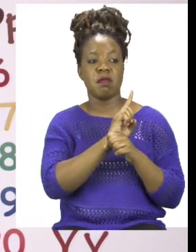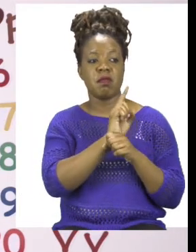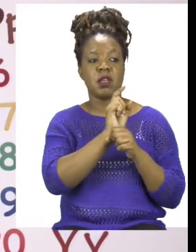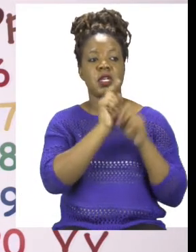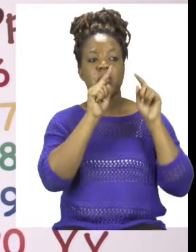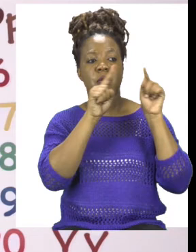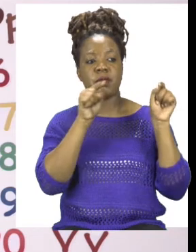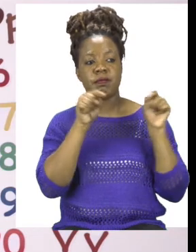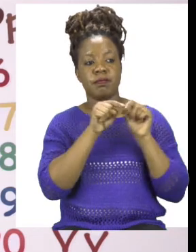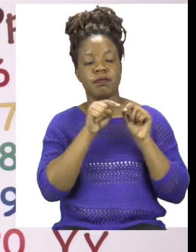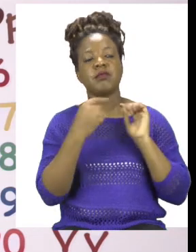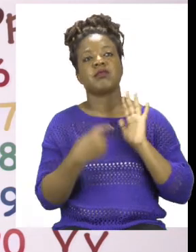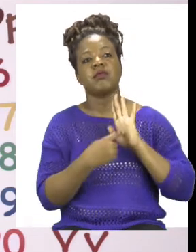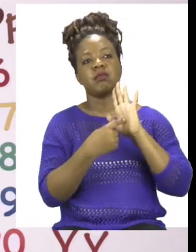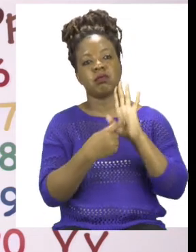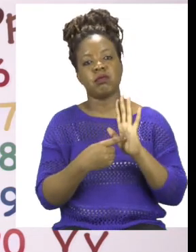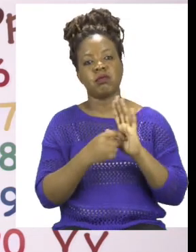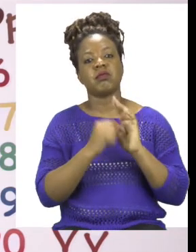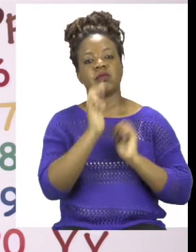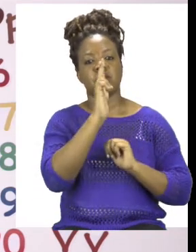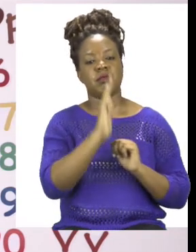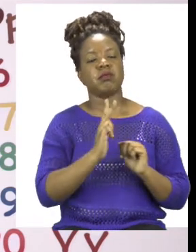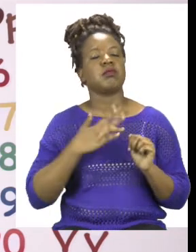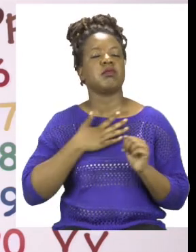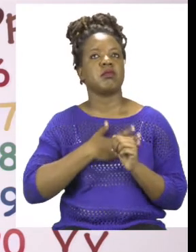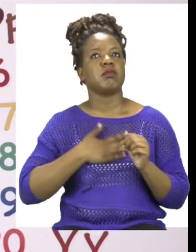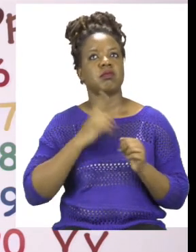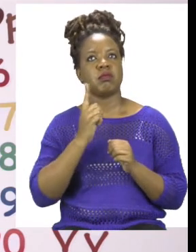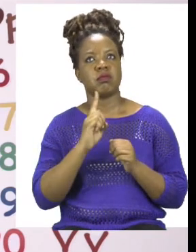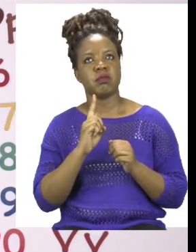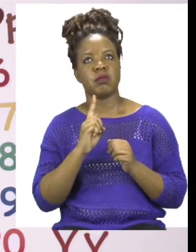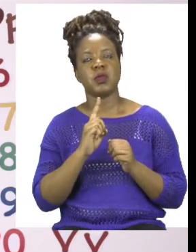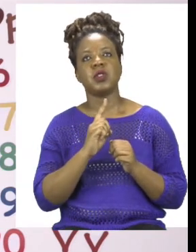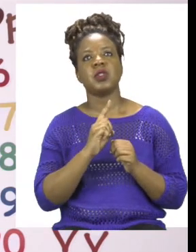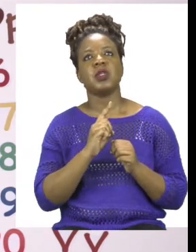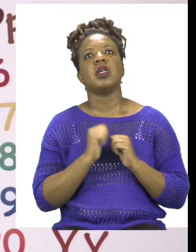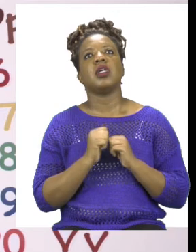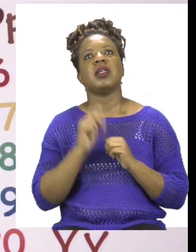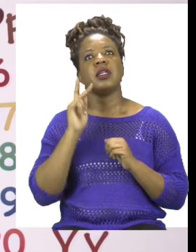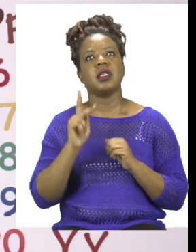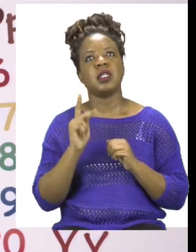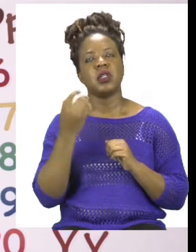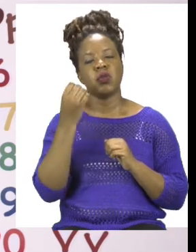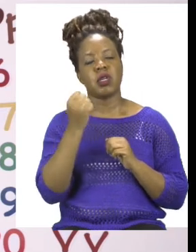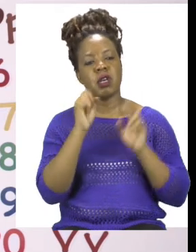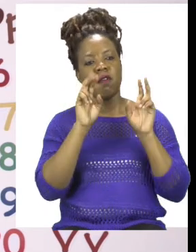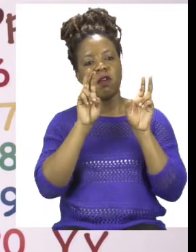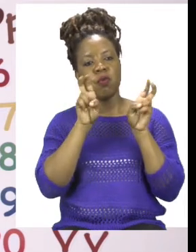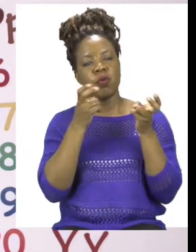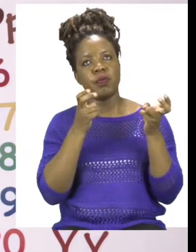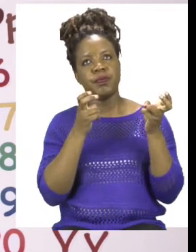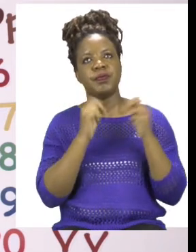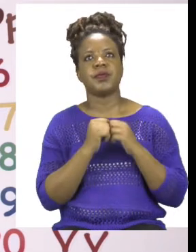us. And then inside the speech bubble, we have our inverted commas, what we can say from